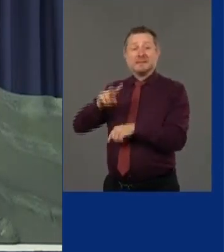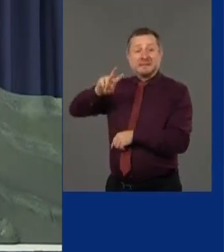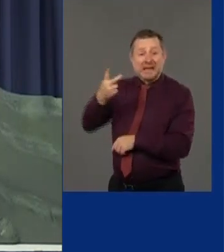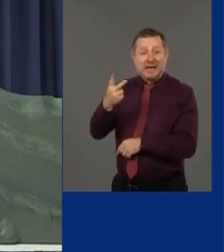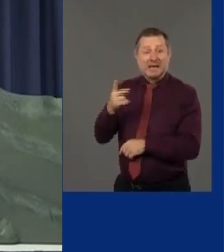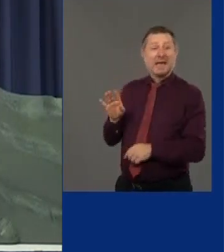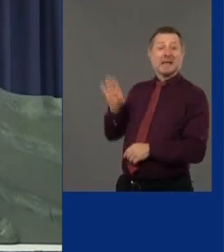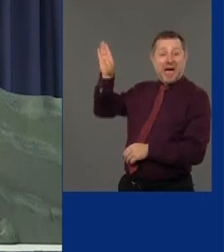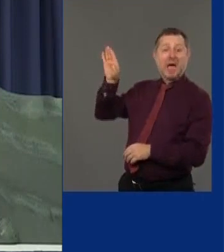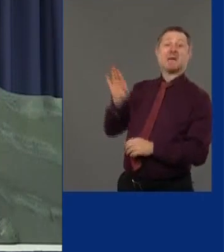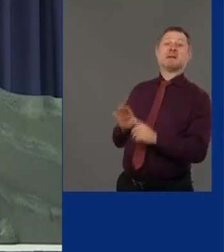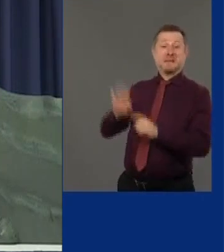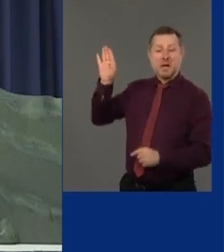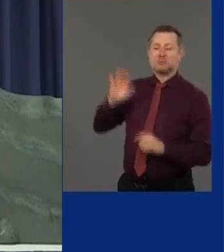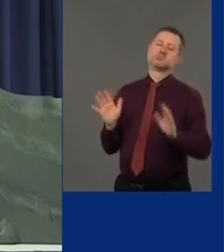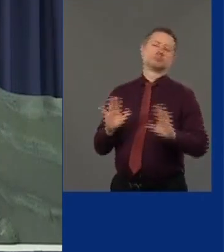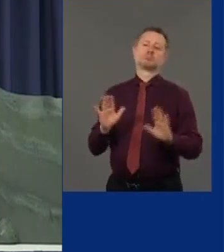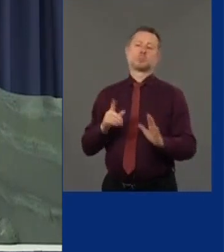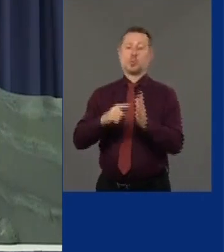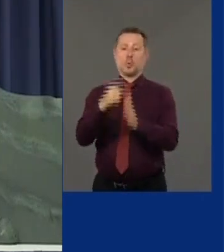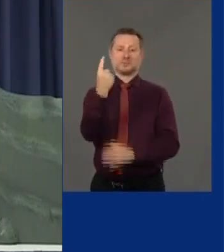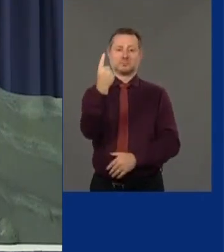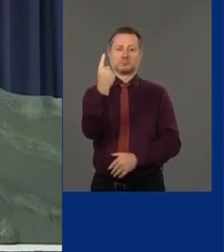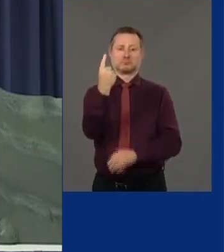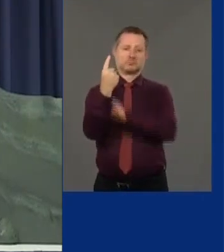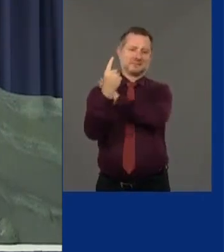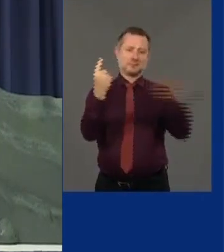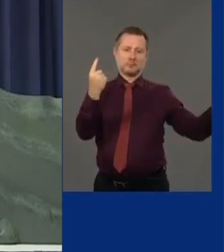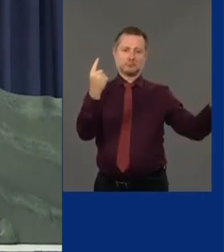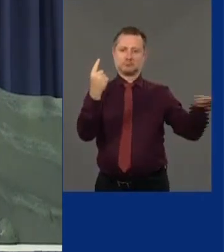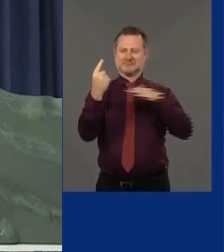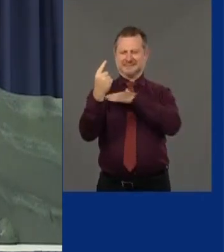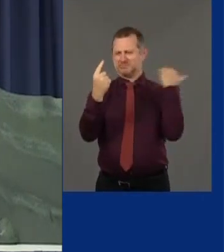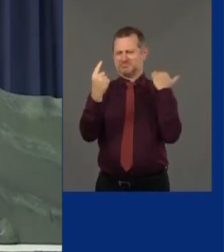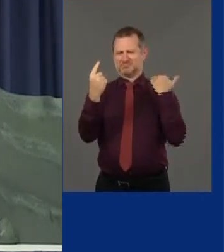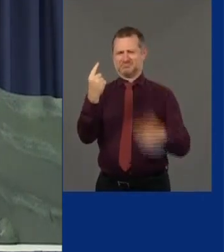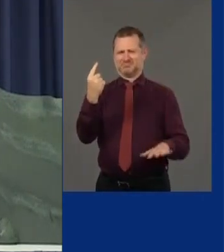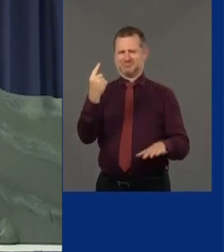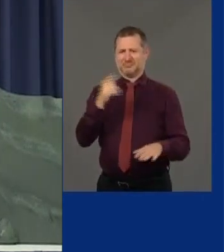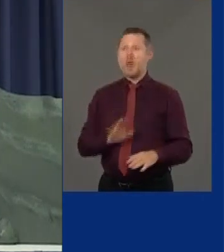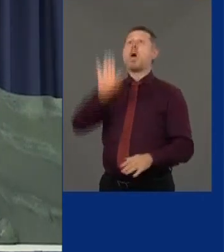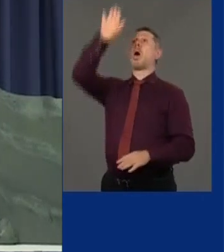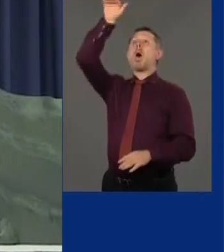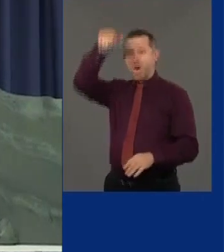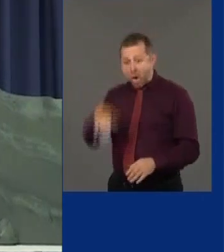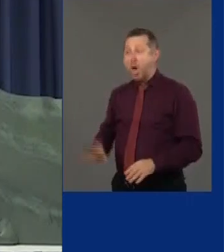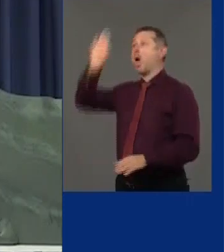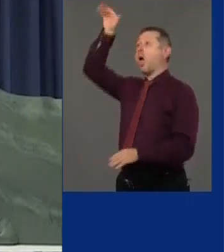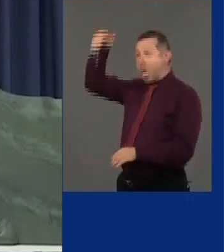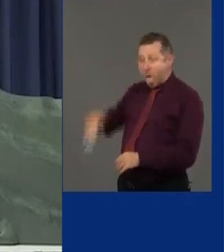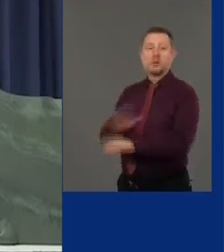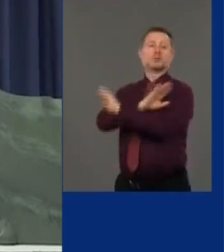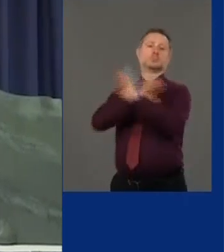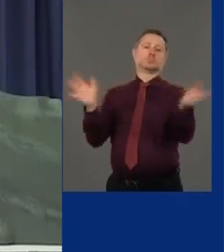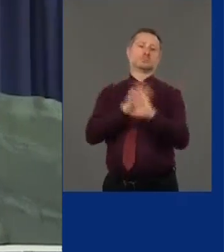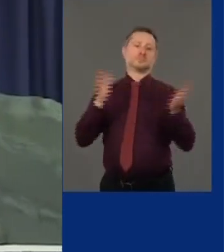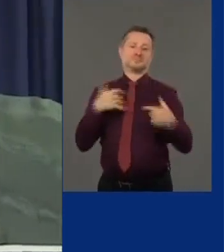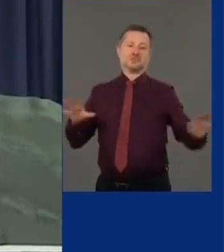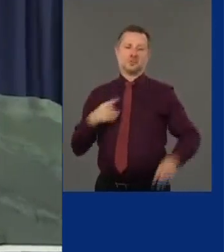One mountain was enough. We don't want to climb a mountain range. One mountain is enough. We don't want to do it